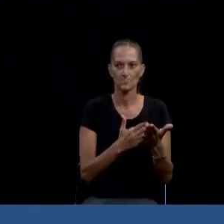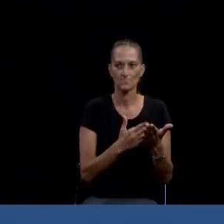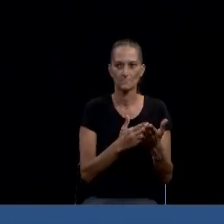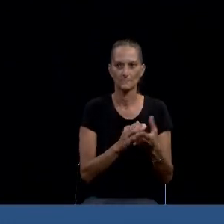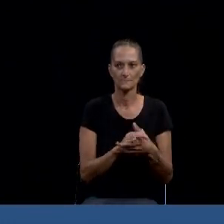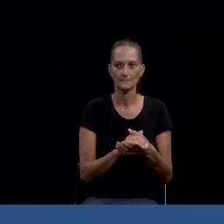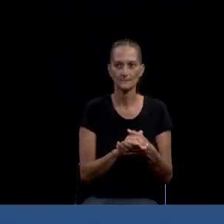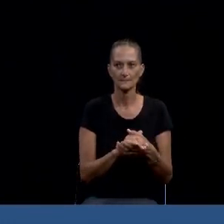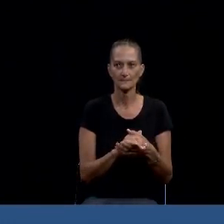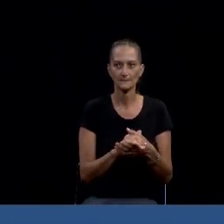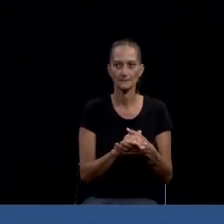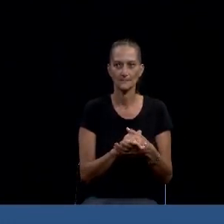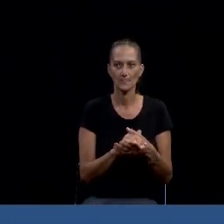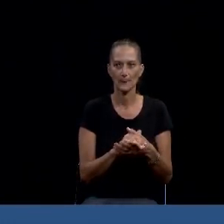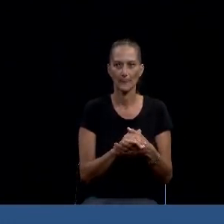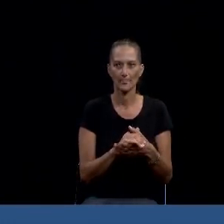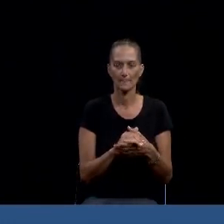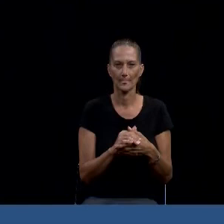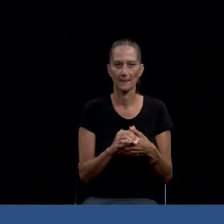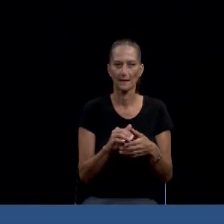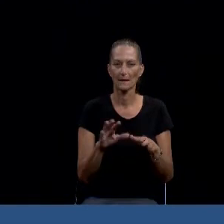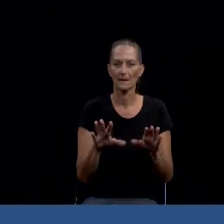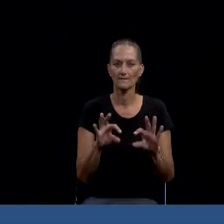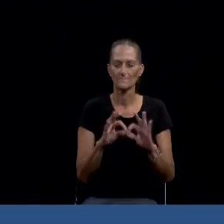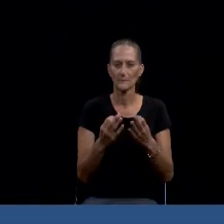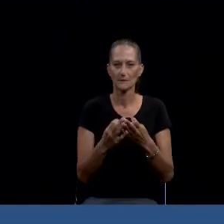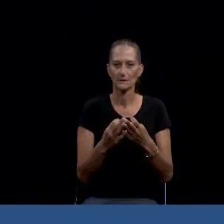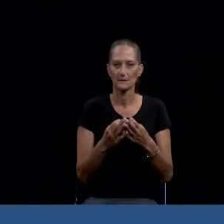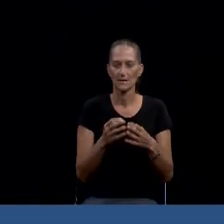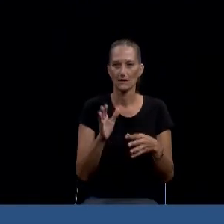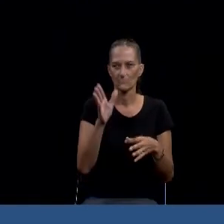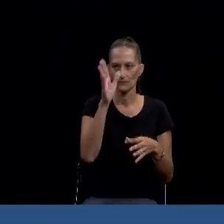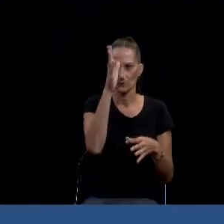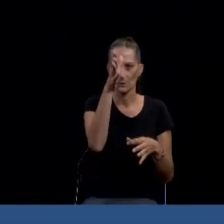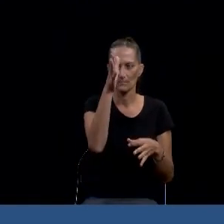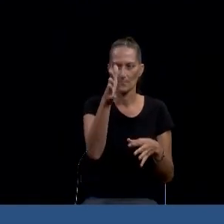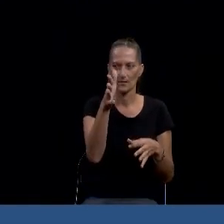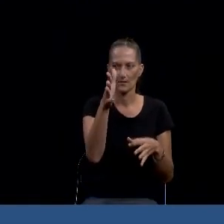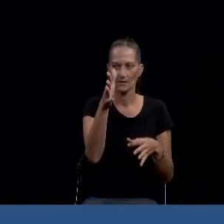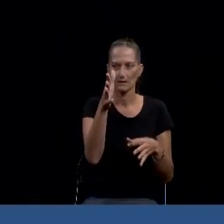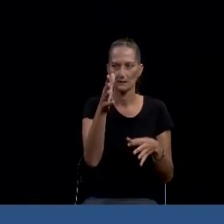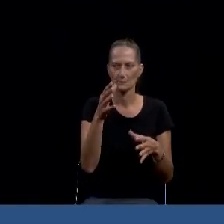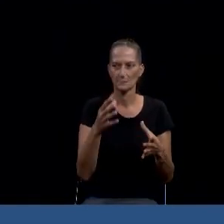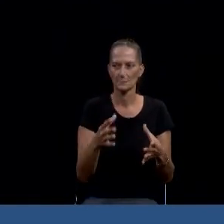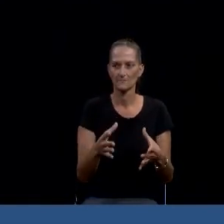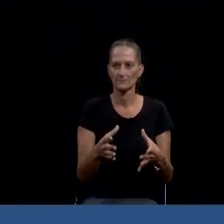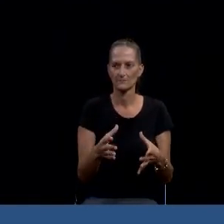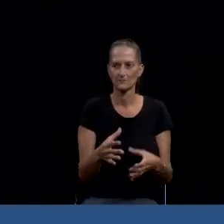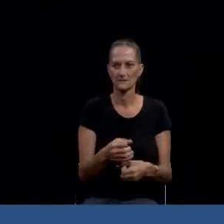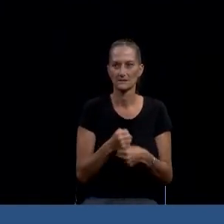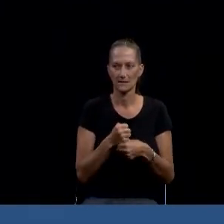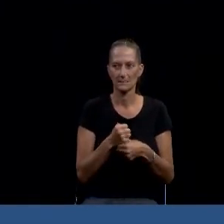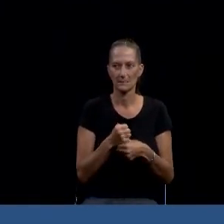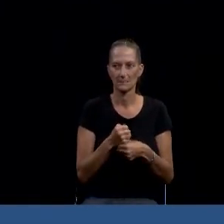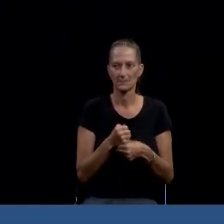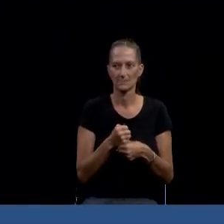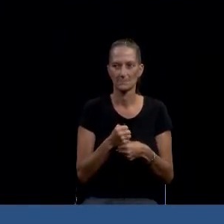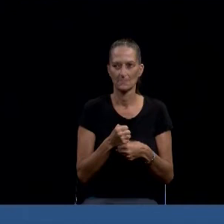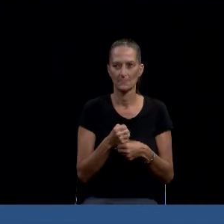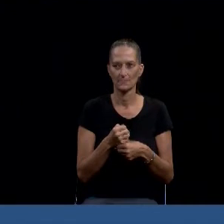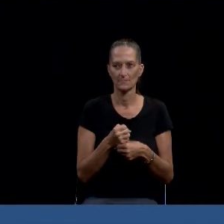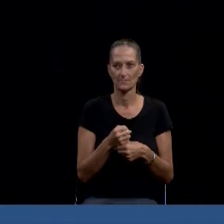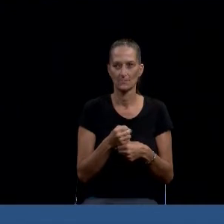grandparents have sort of taken in their grandchildren. And unfortunately, I didn't have those units available to